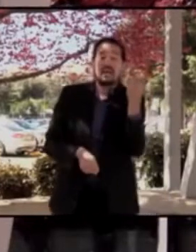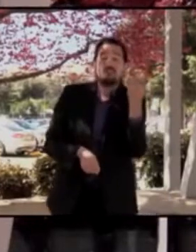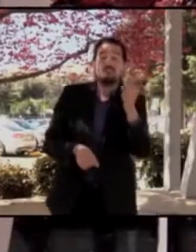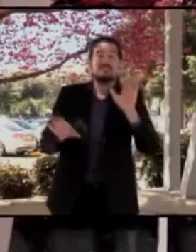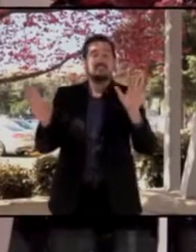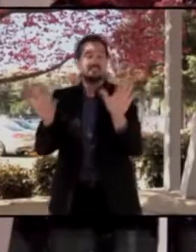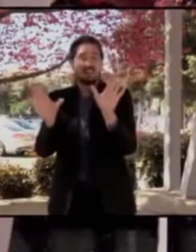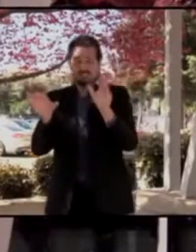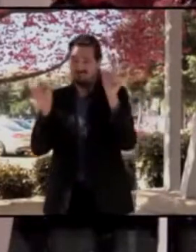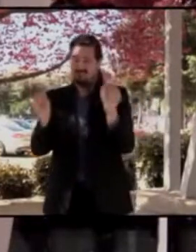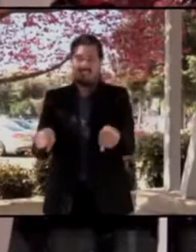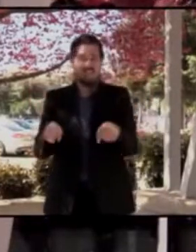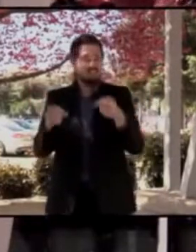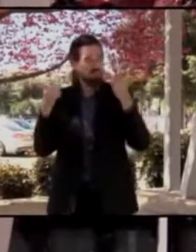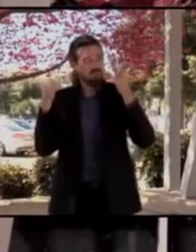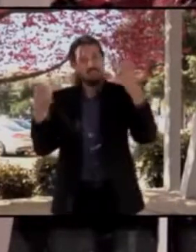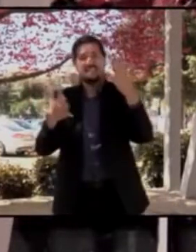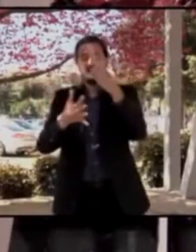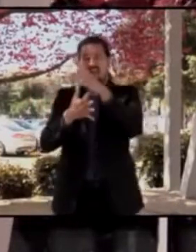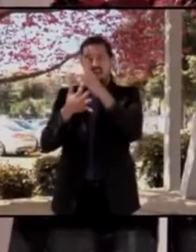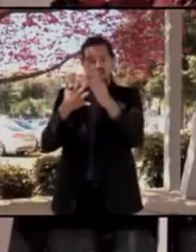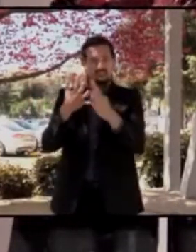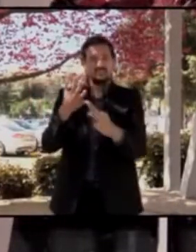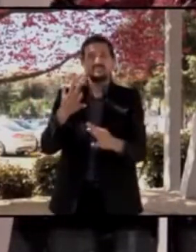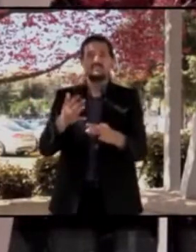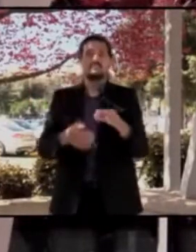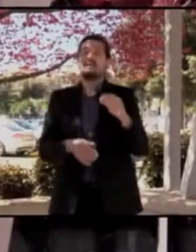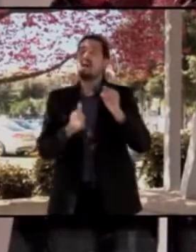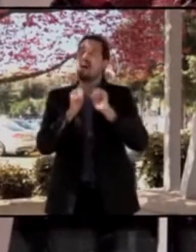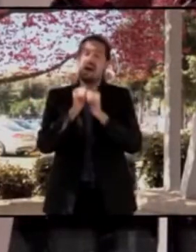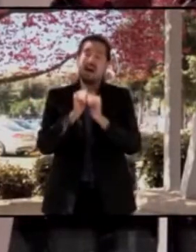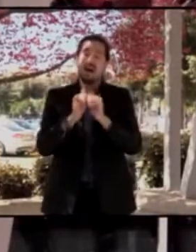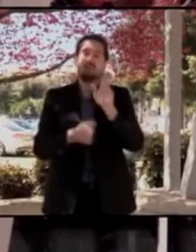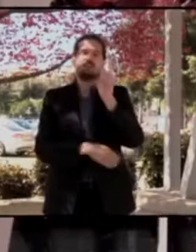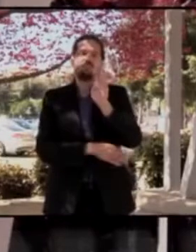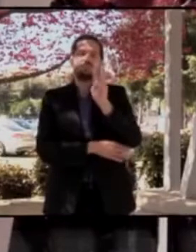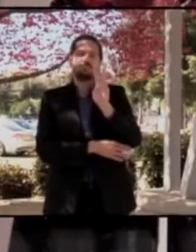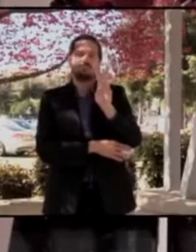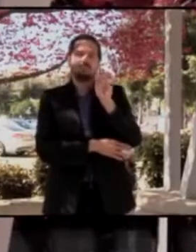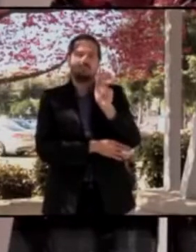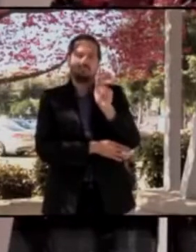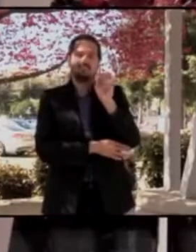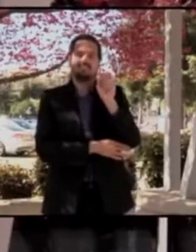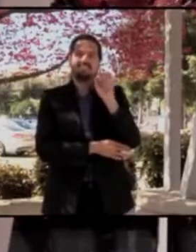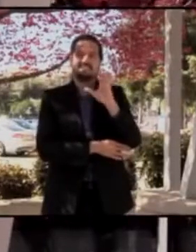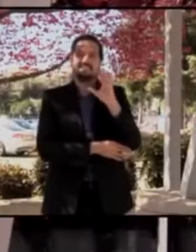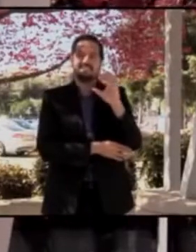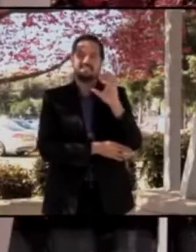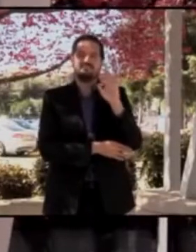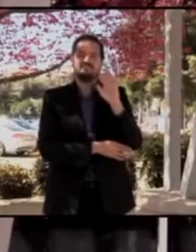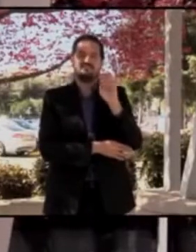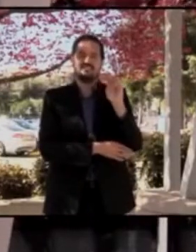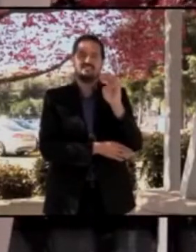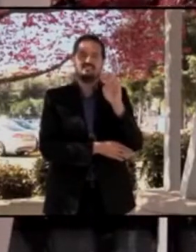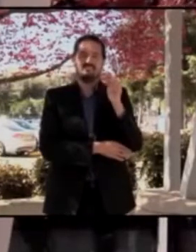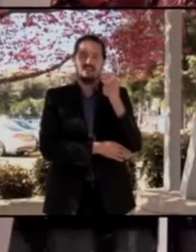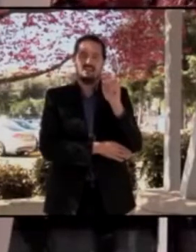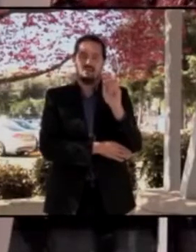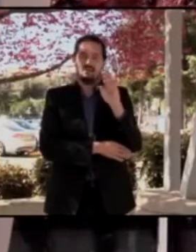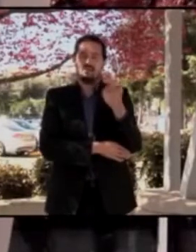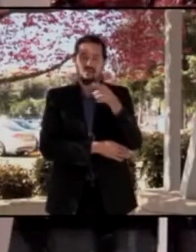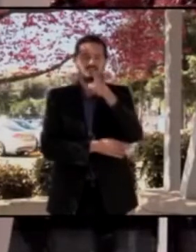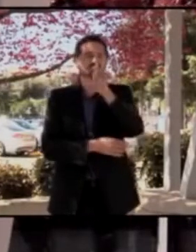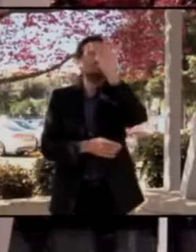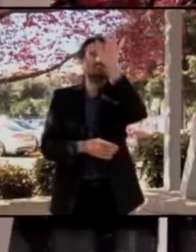go to seccfreevax.org, what you're going to see are lots of opportunities and options. And we want to make it as easy for you to